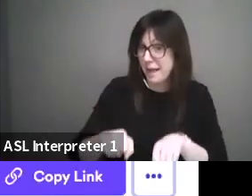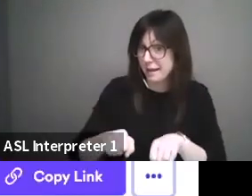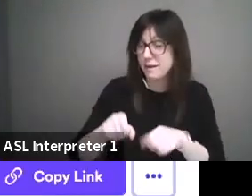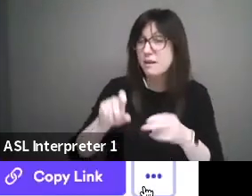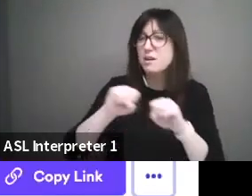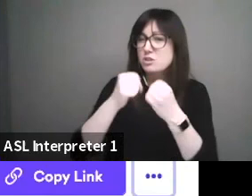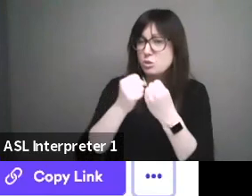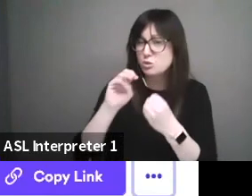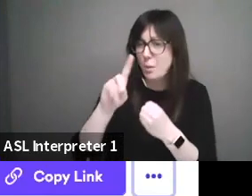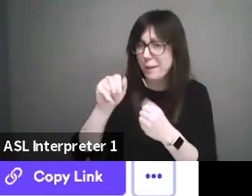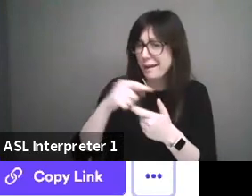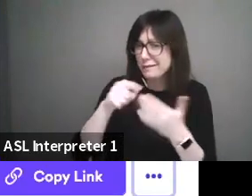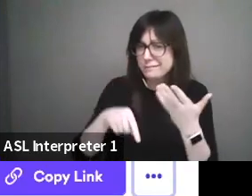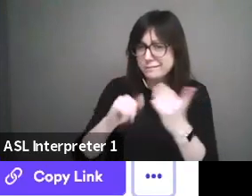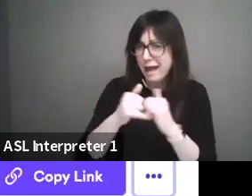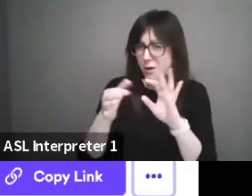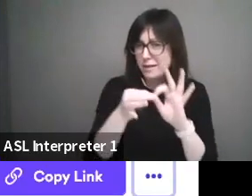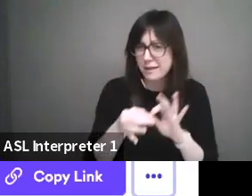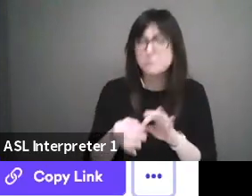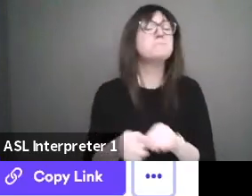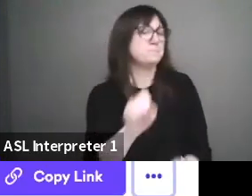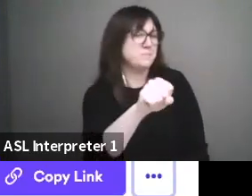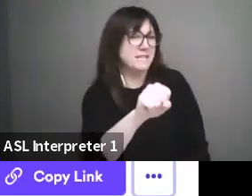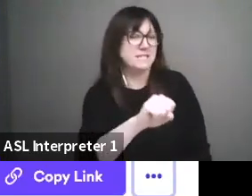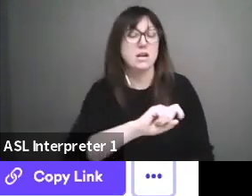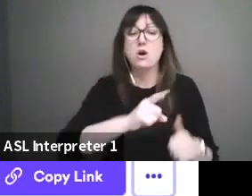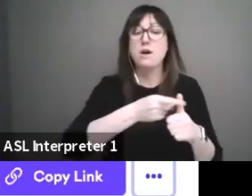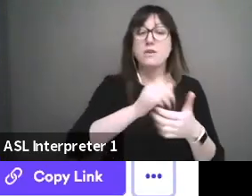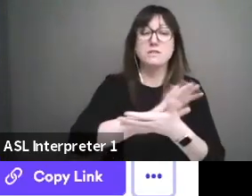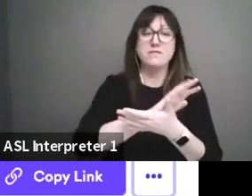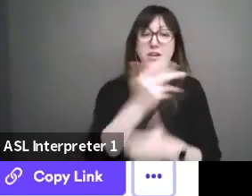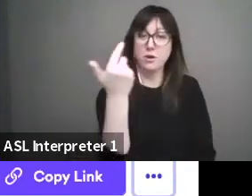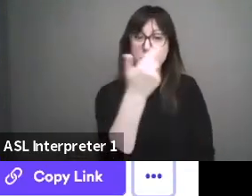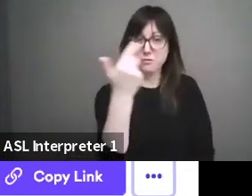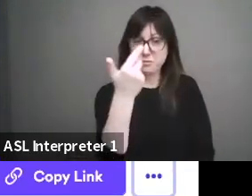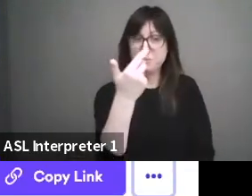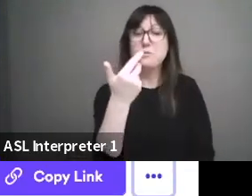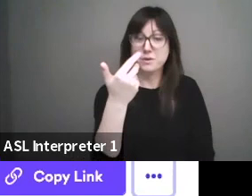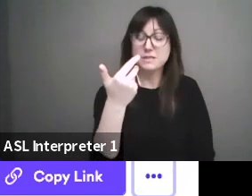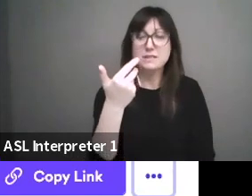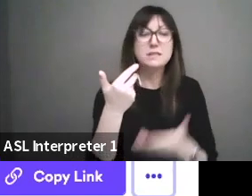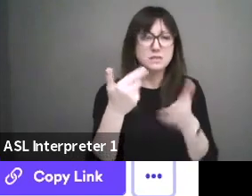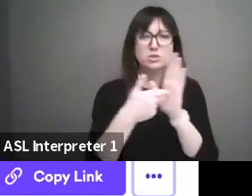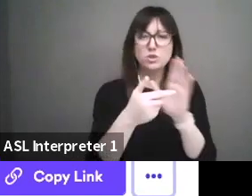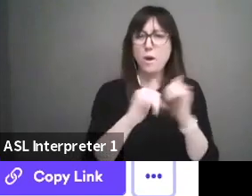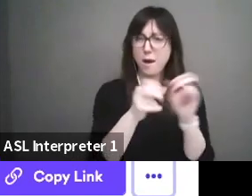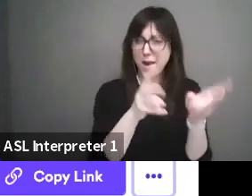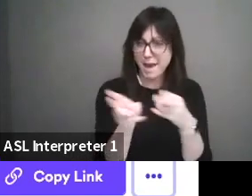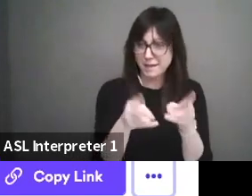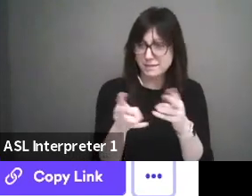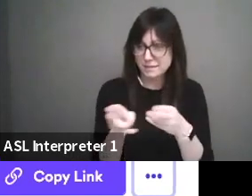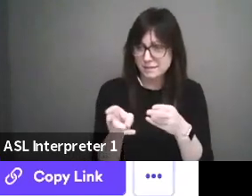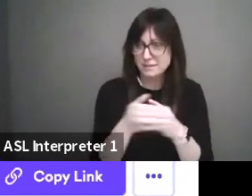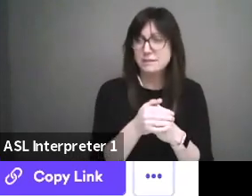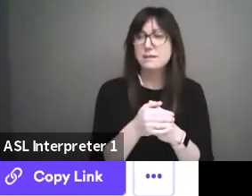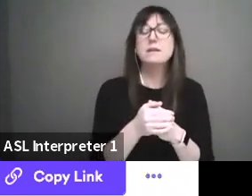etc.? So when you make your first video and you're on this page where Jacob was demonstrating editing, you would go to your social